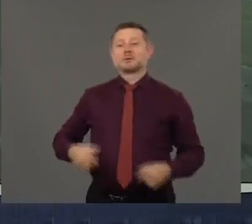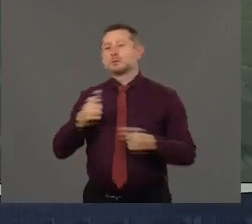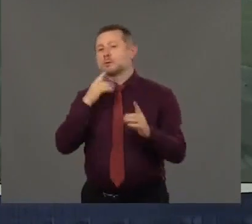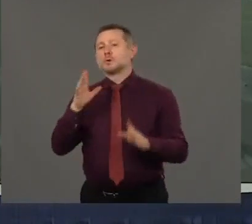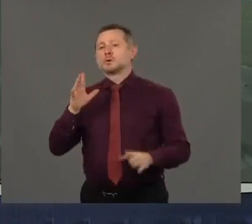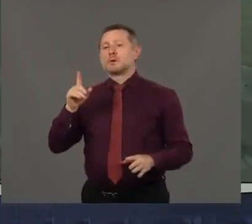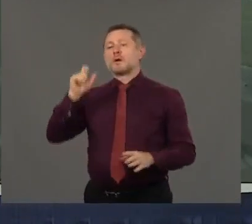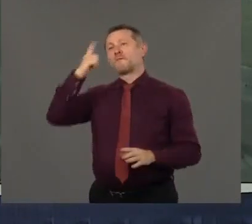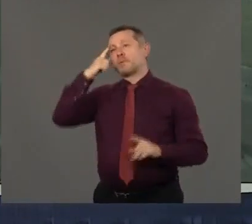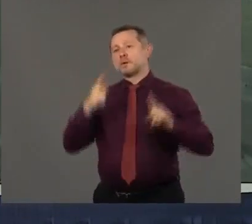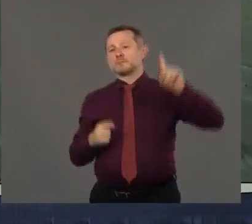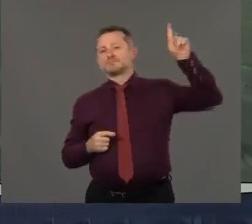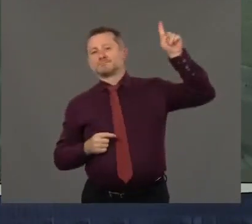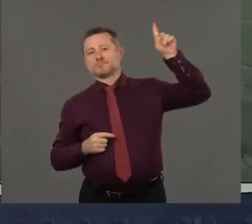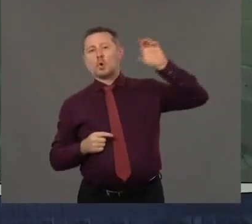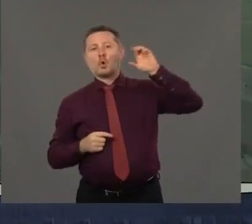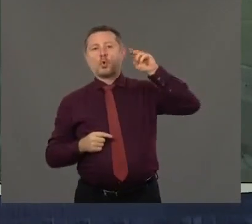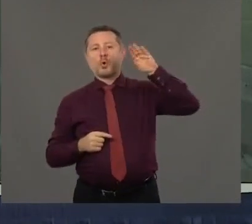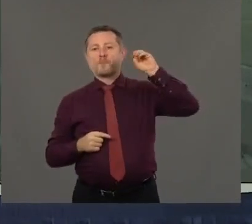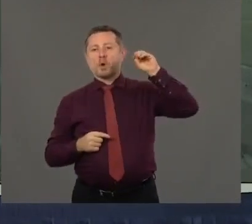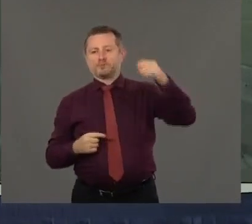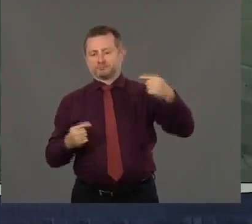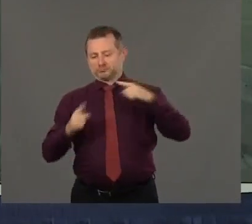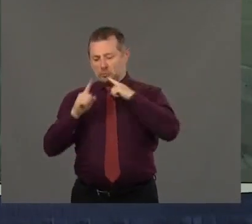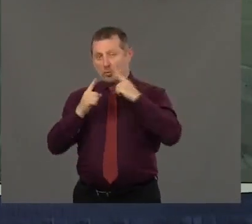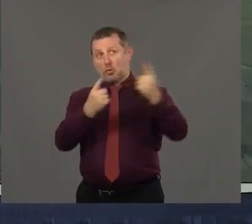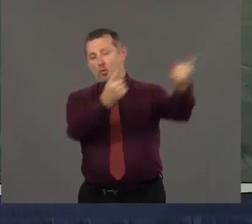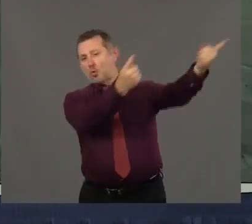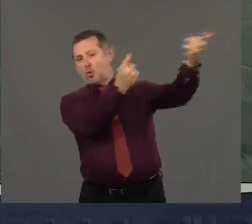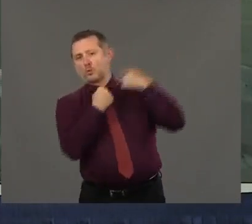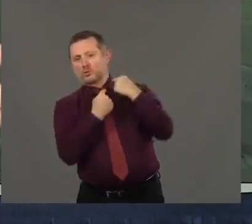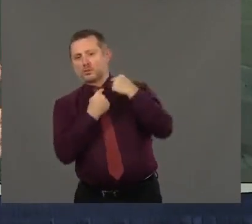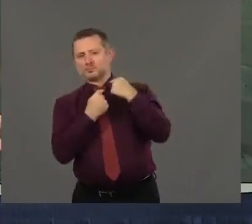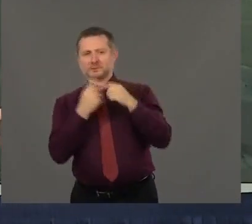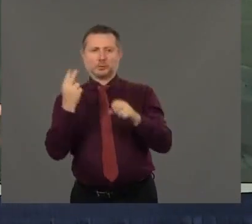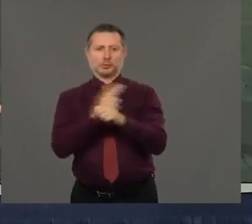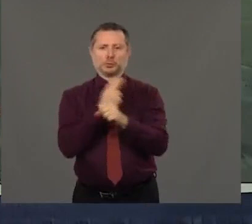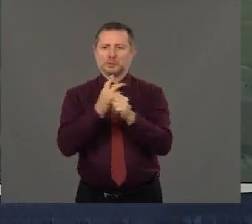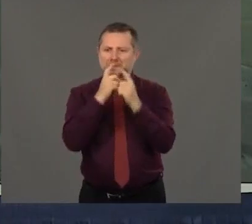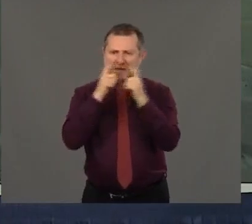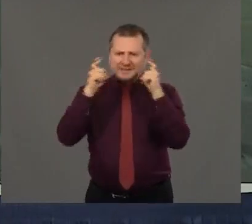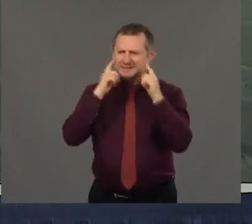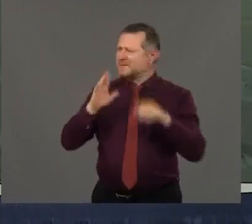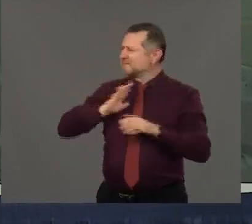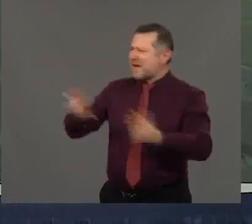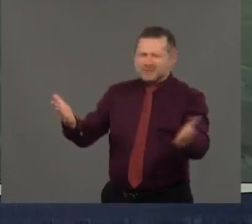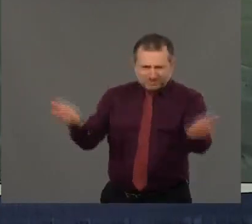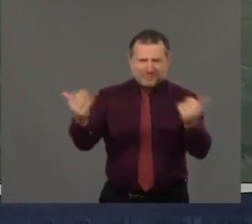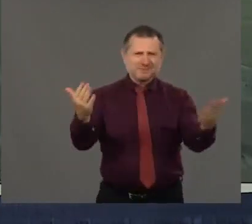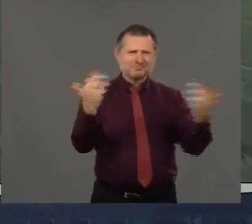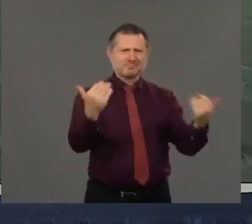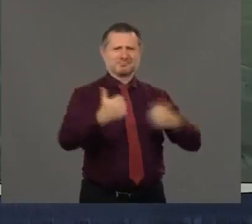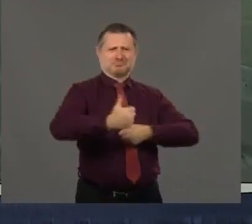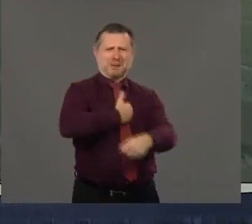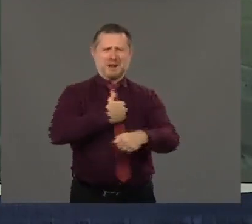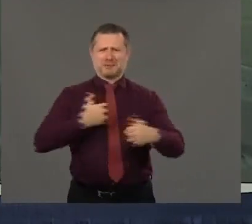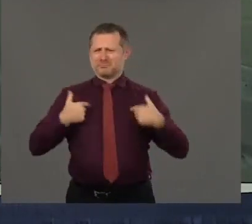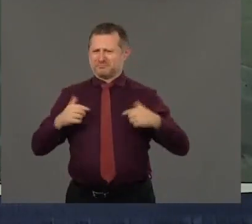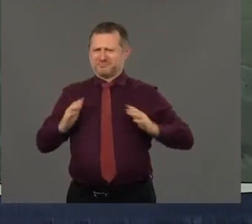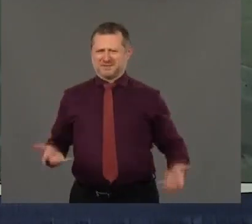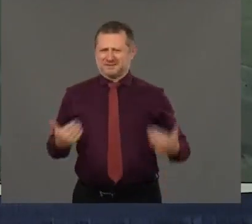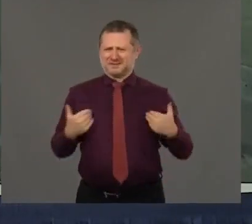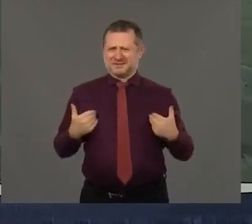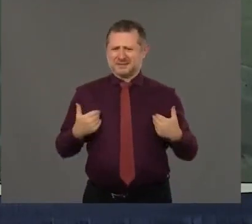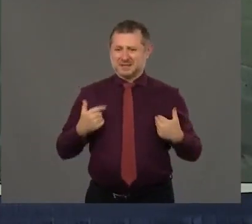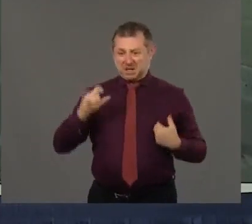Governor Cuomo says you have to wear the mask. Blame me. But they have to enforce